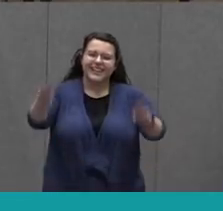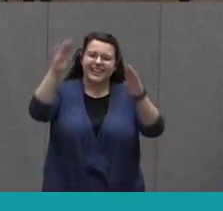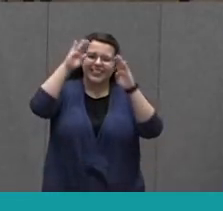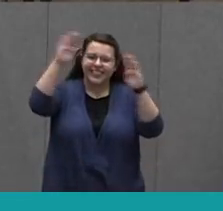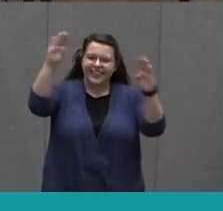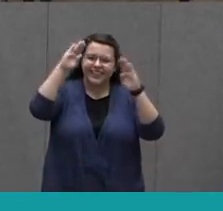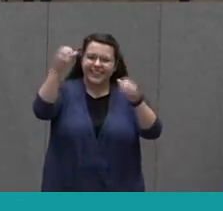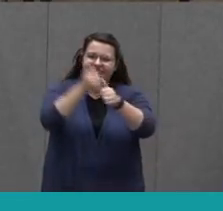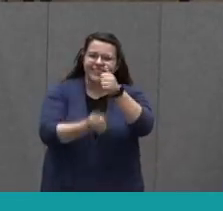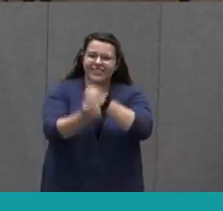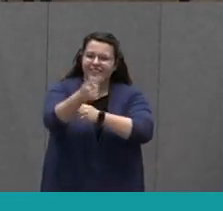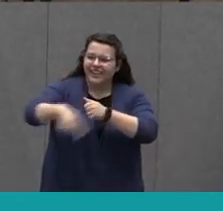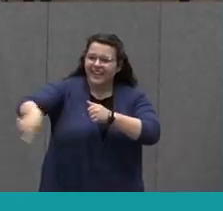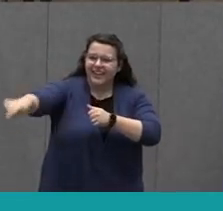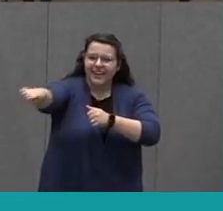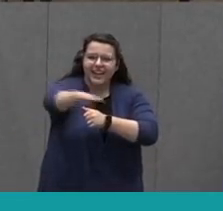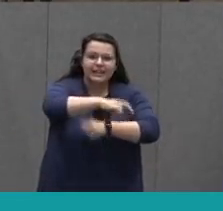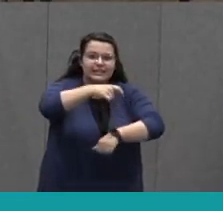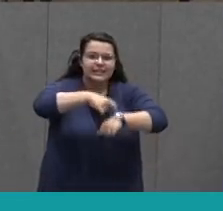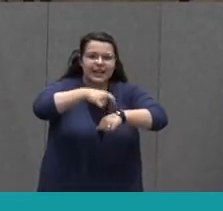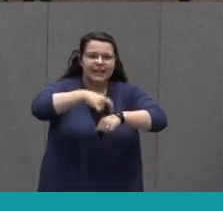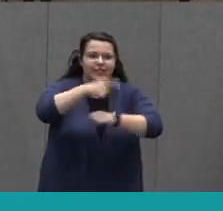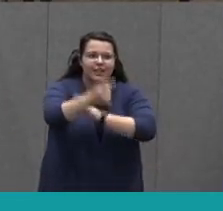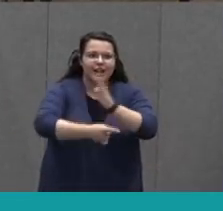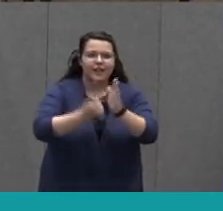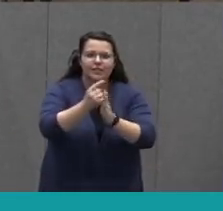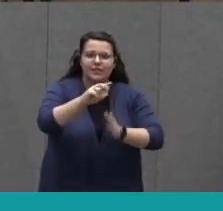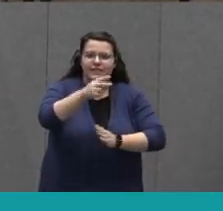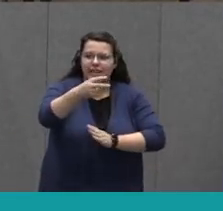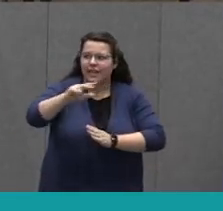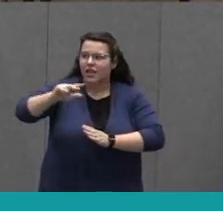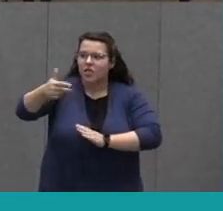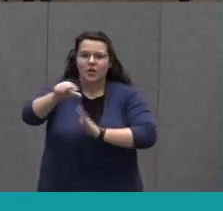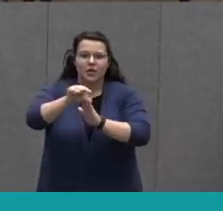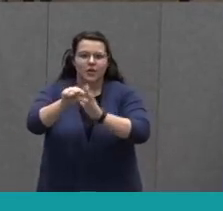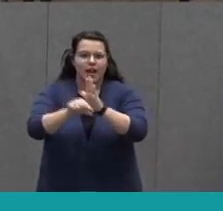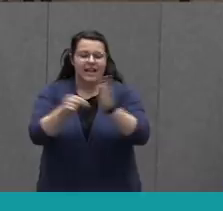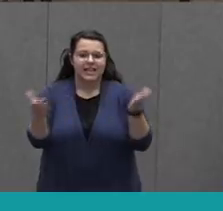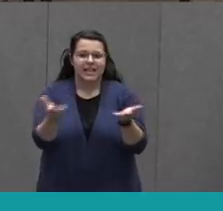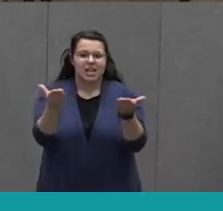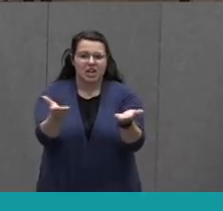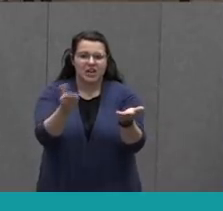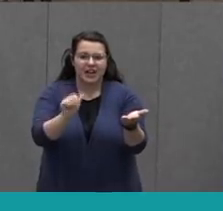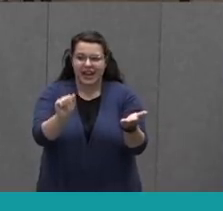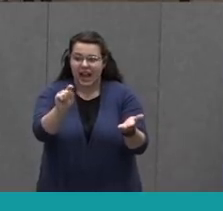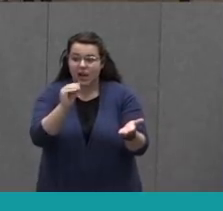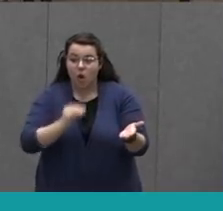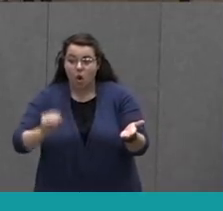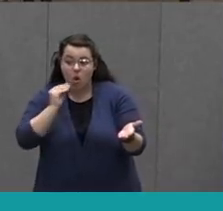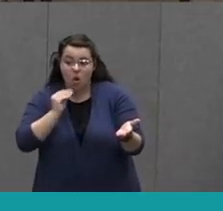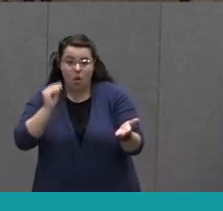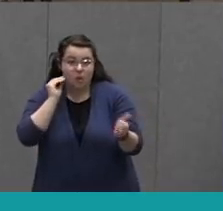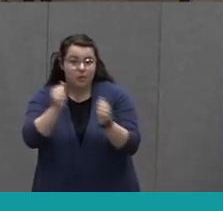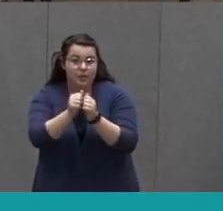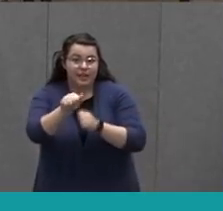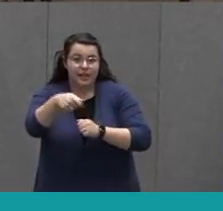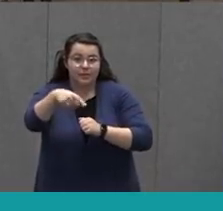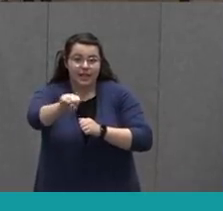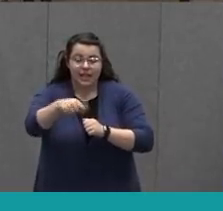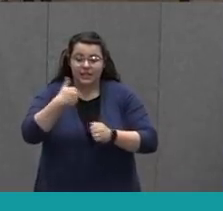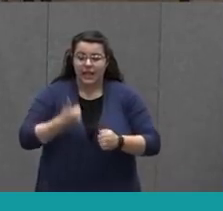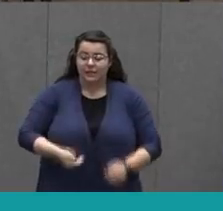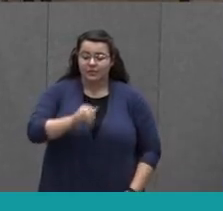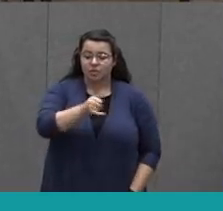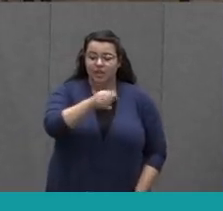Hi, everybody. It's time for the hour for second and third graders here at home with APS. I'm Jamie Jacobson,